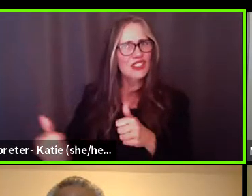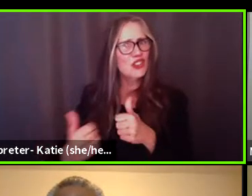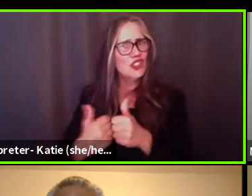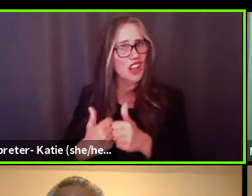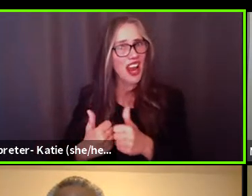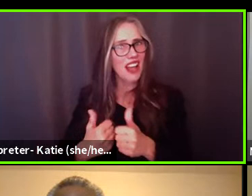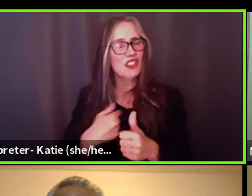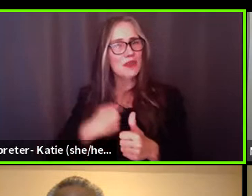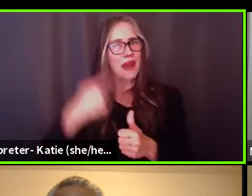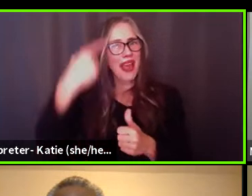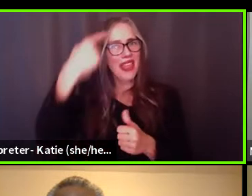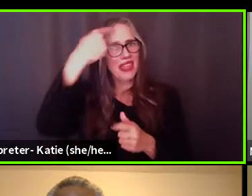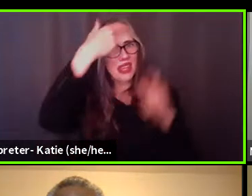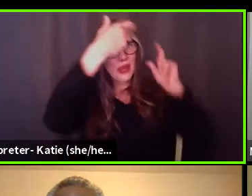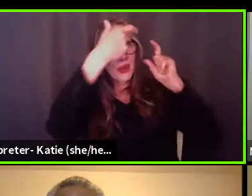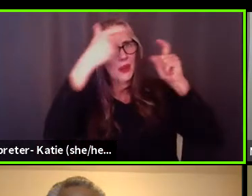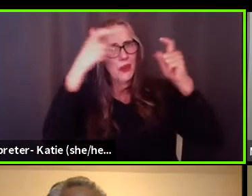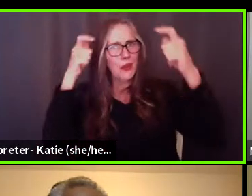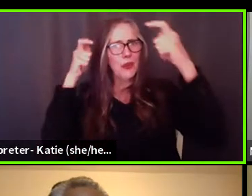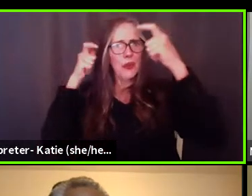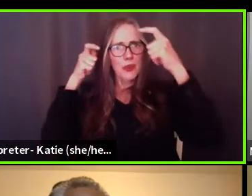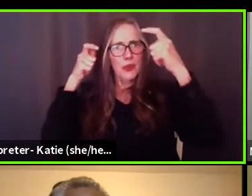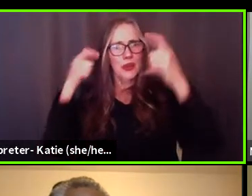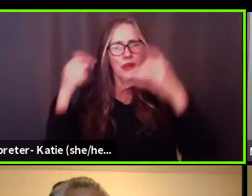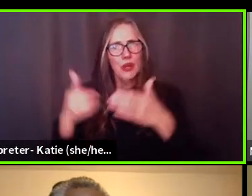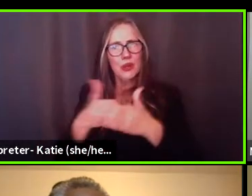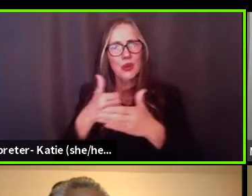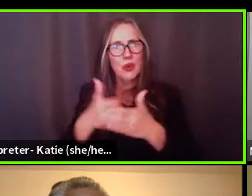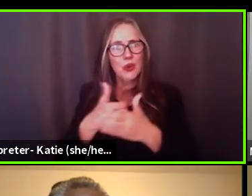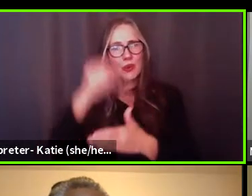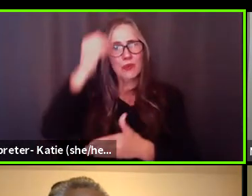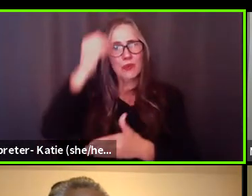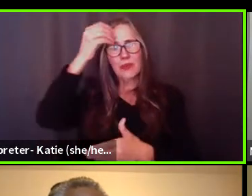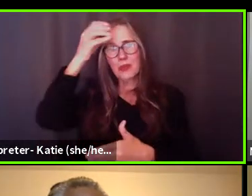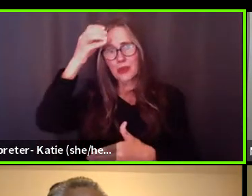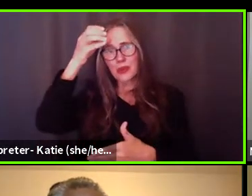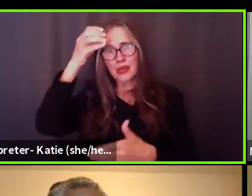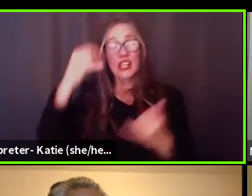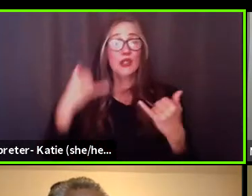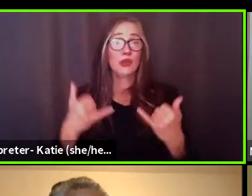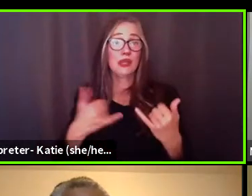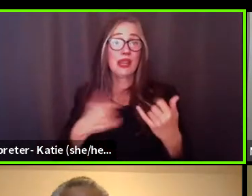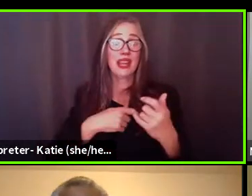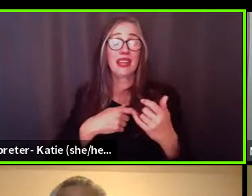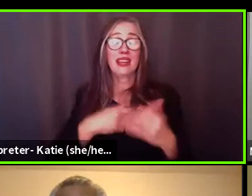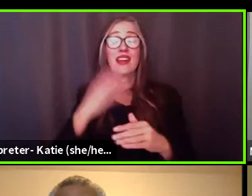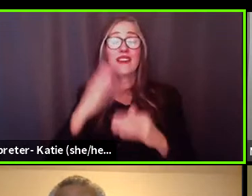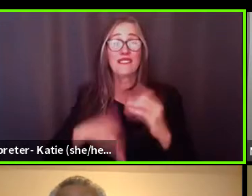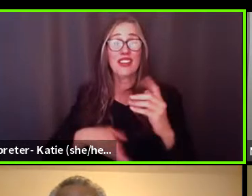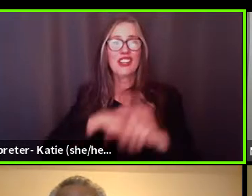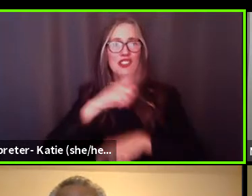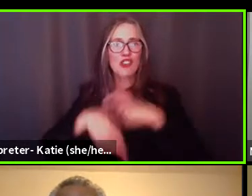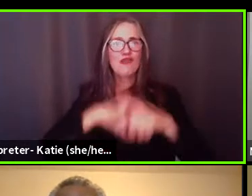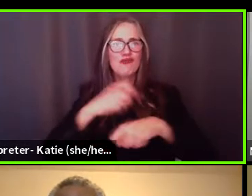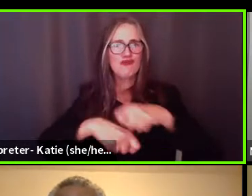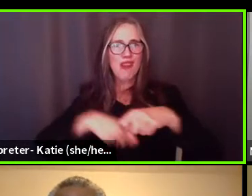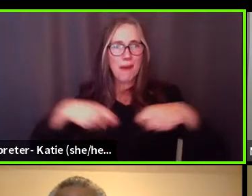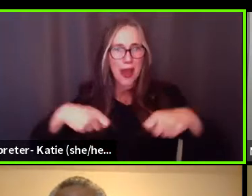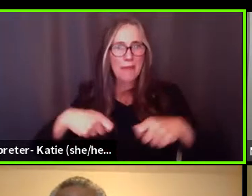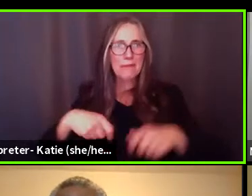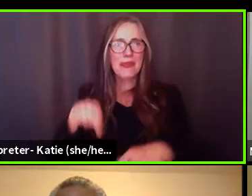sort of a wrap up of our two-day eugenics in california and the world symposium um brought to you